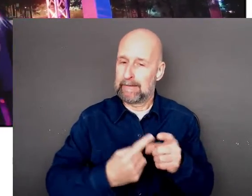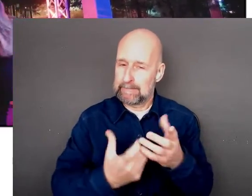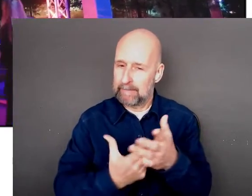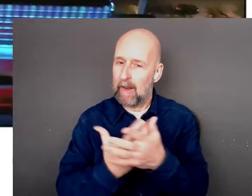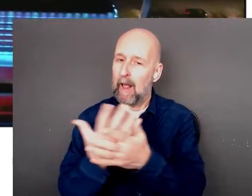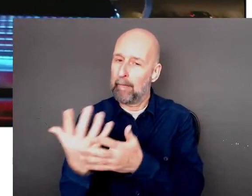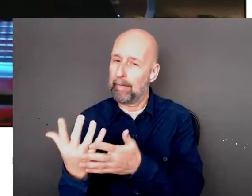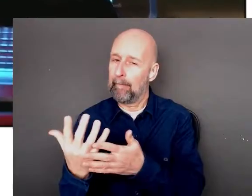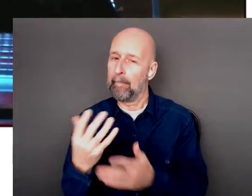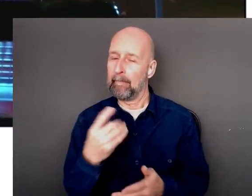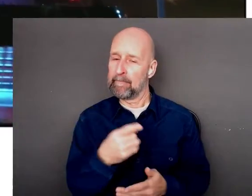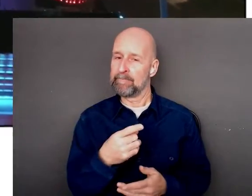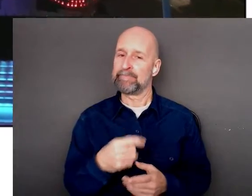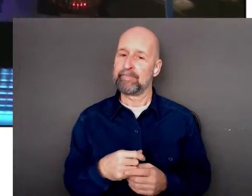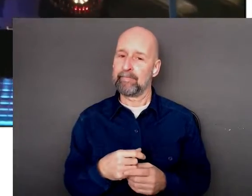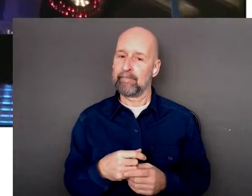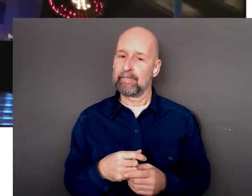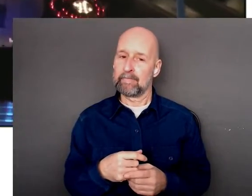of,